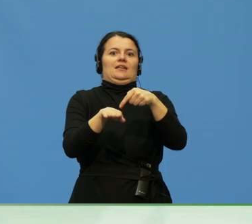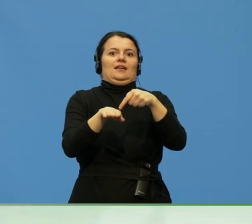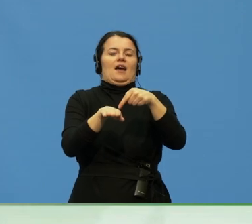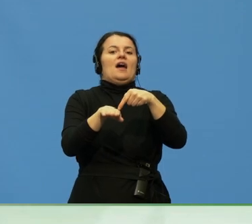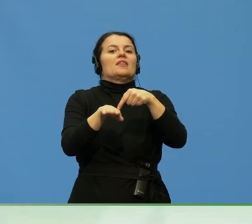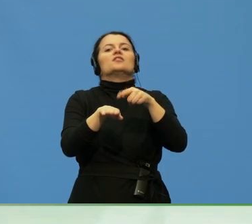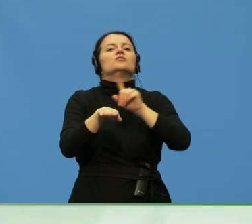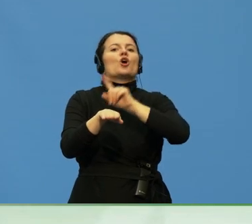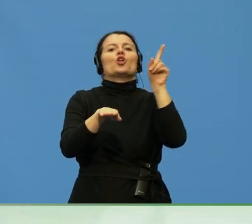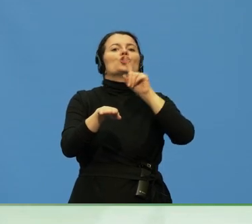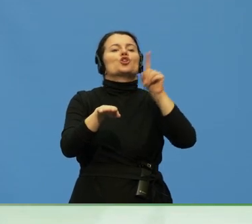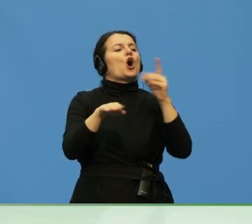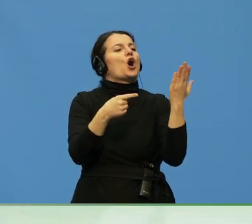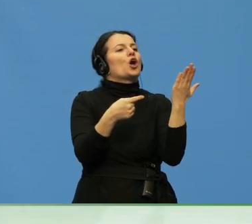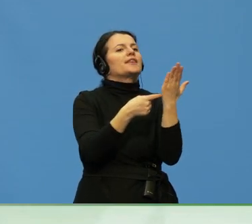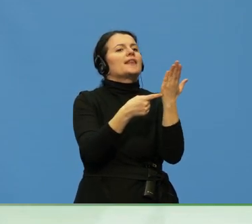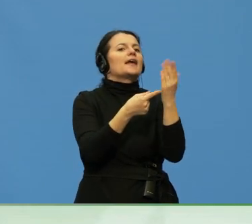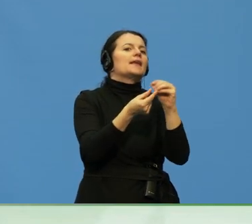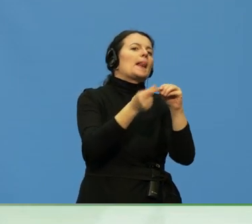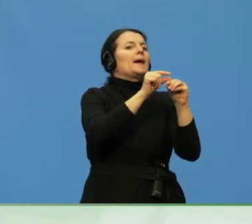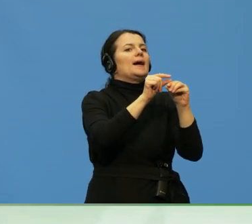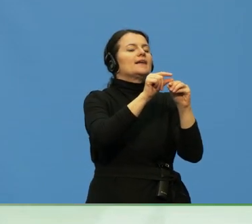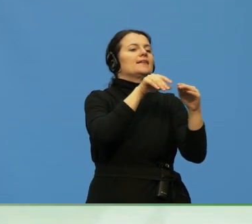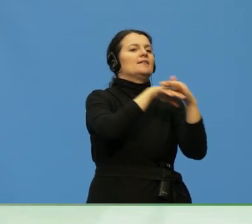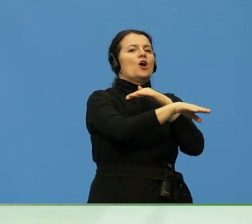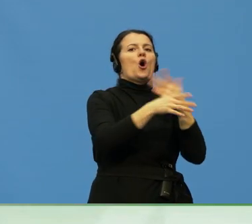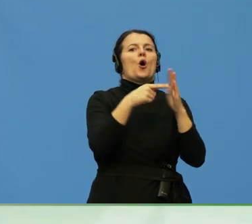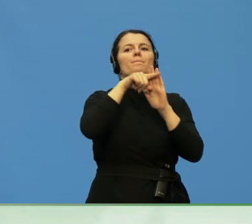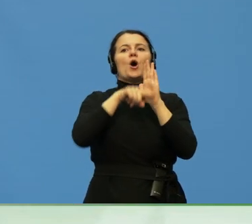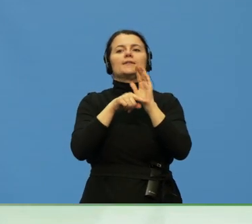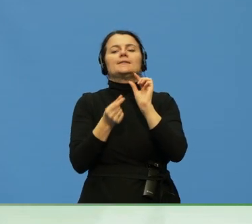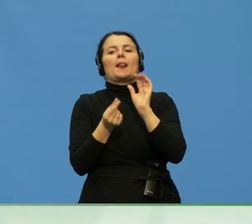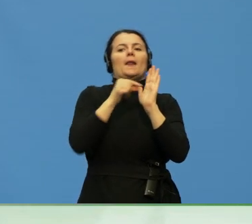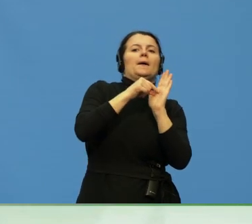add-on. It's not a policy option. It's rather